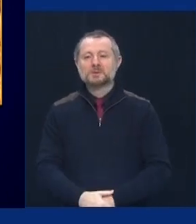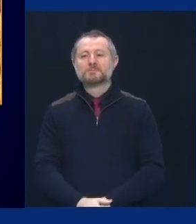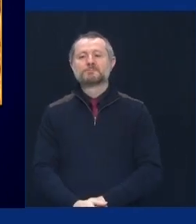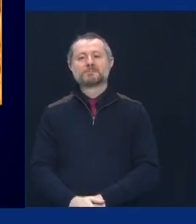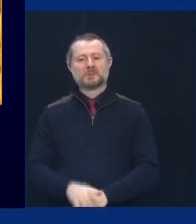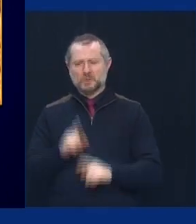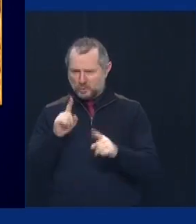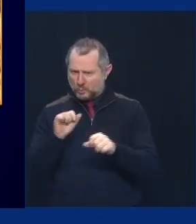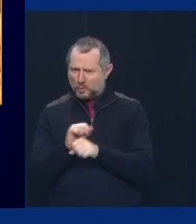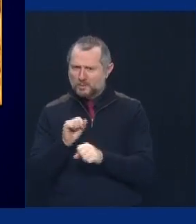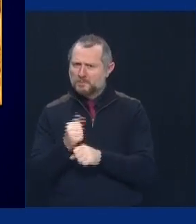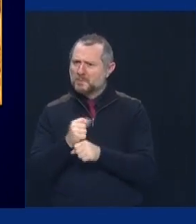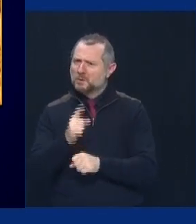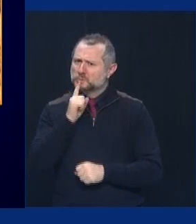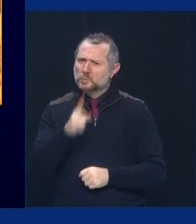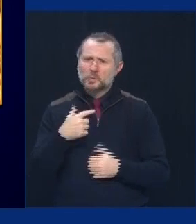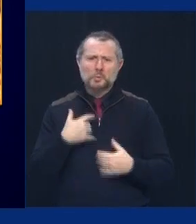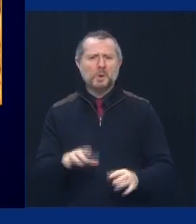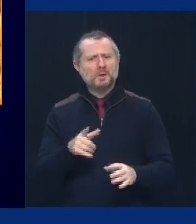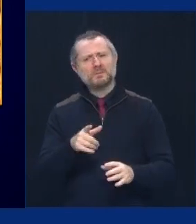sure that our country was able